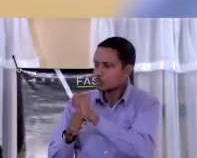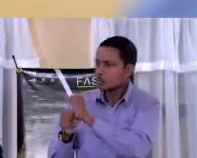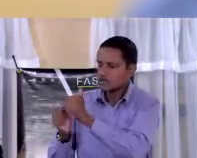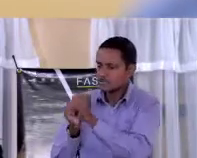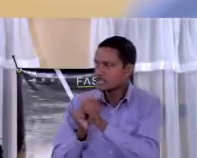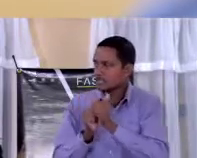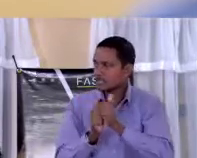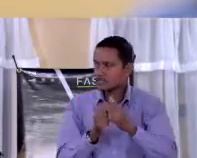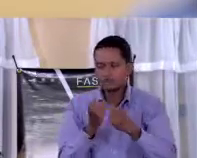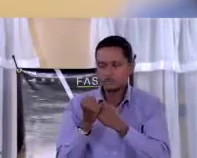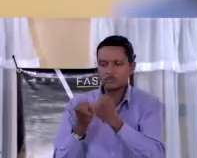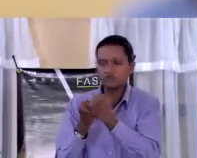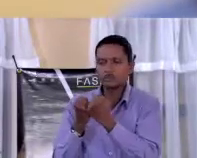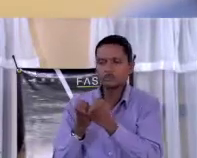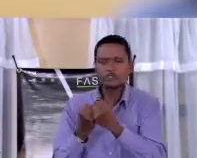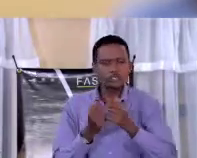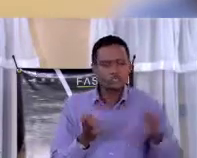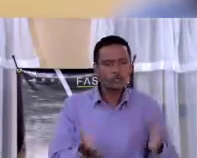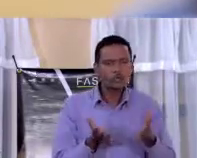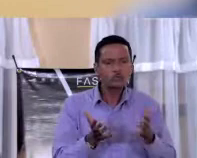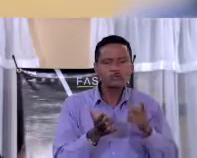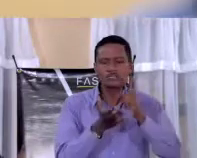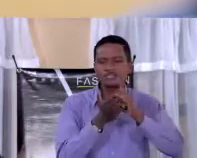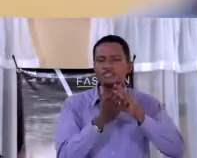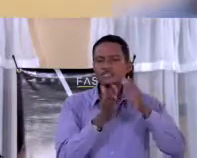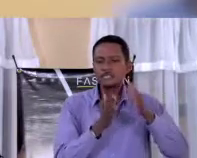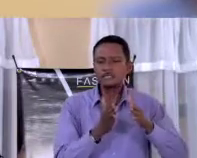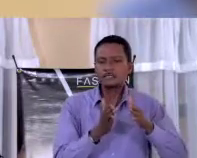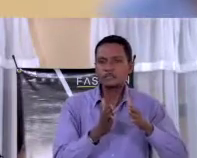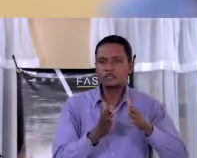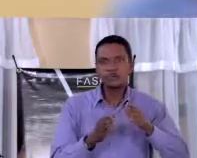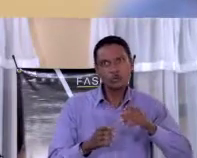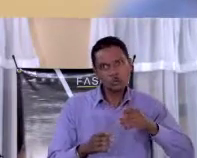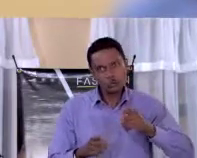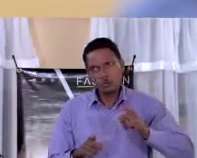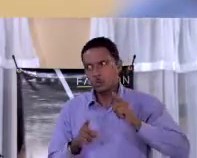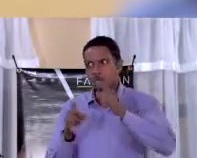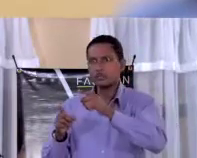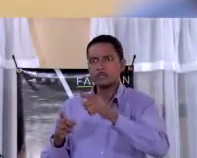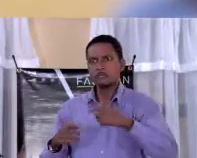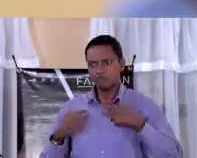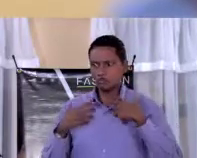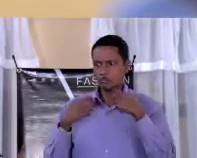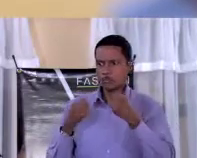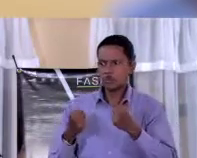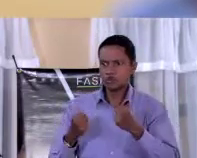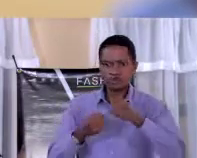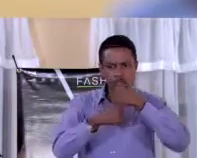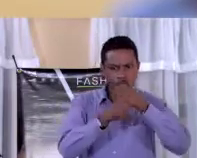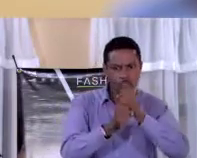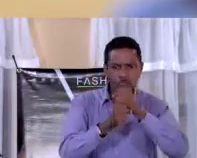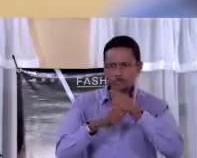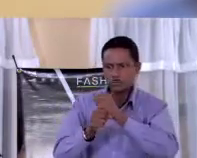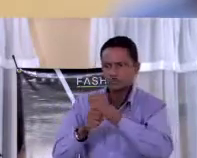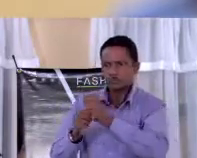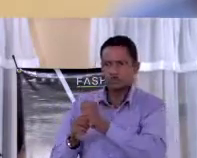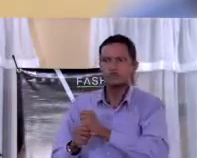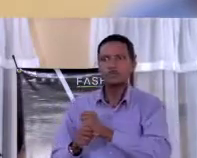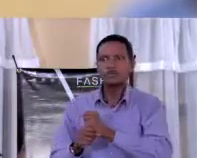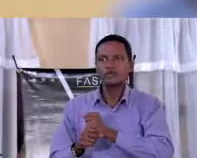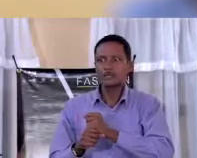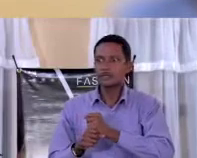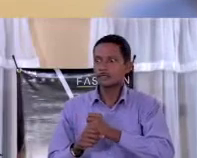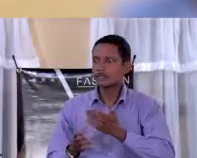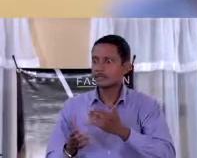designers, you understand, to really go out there, be bold enough you know, to produce and be encouraged that there will be a